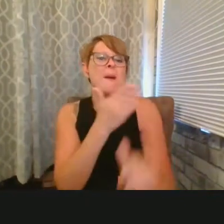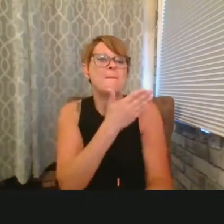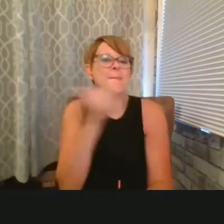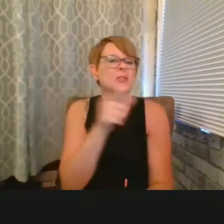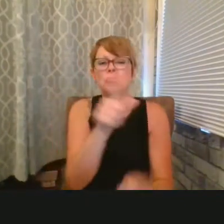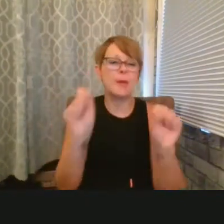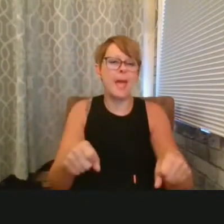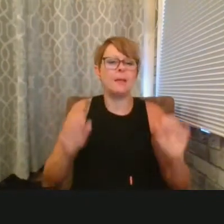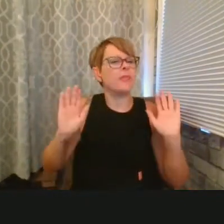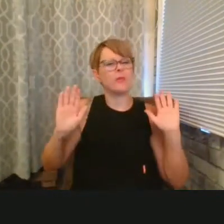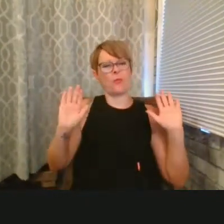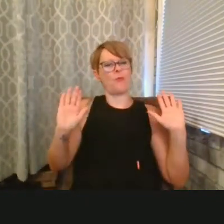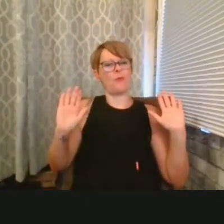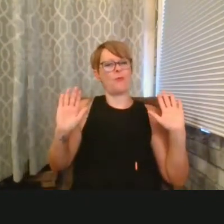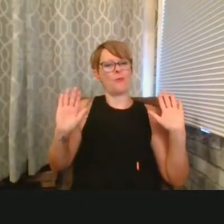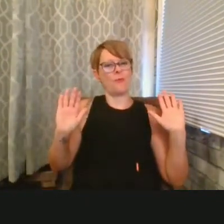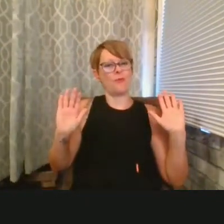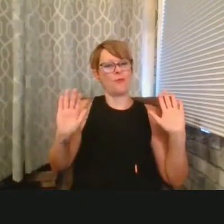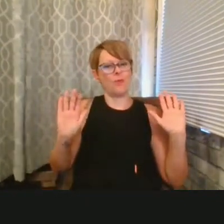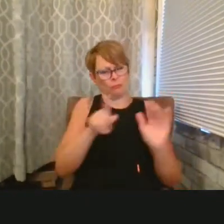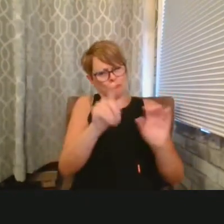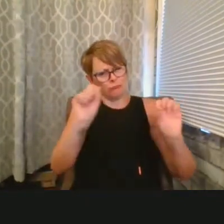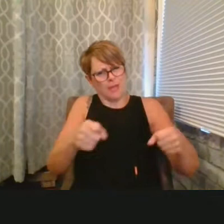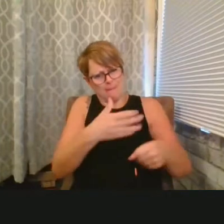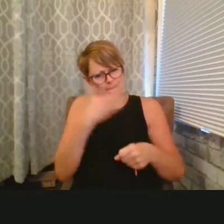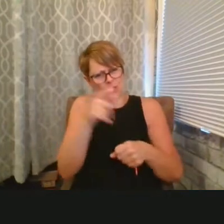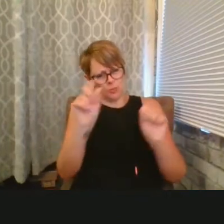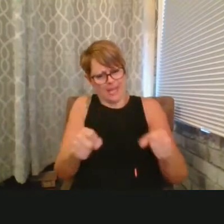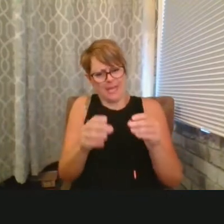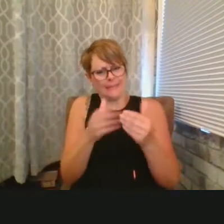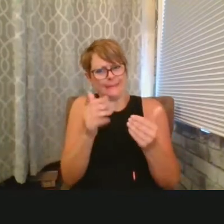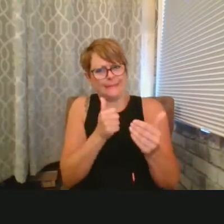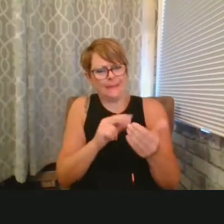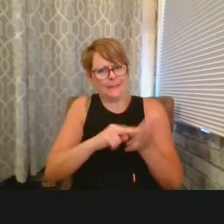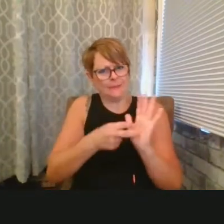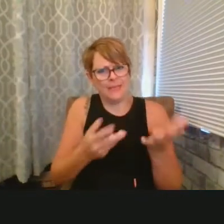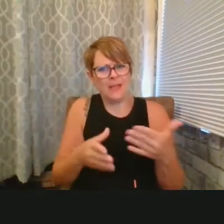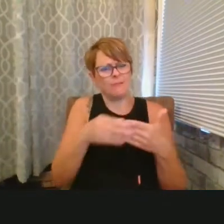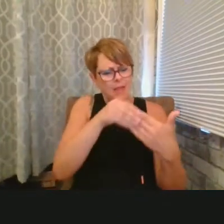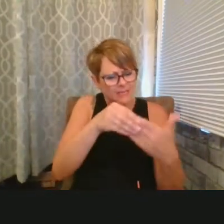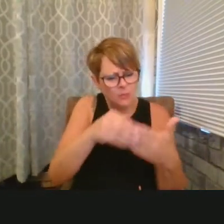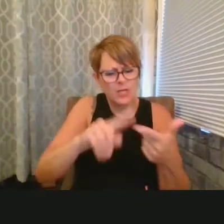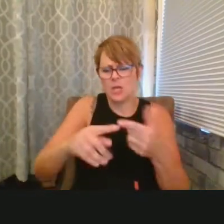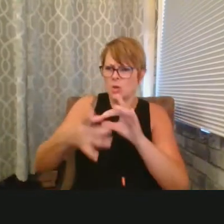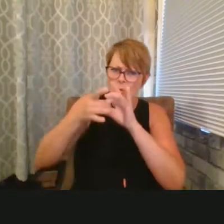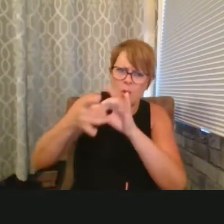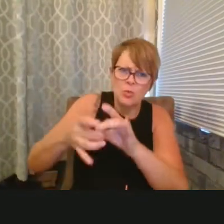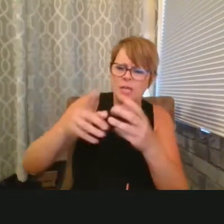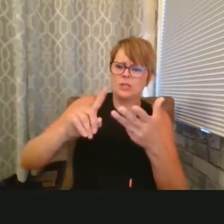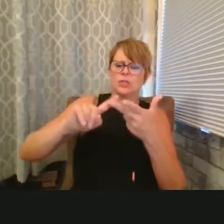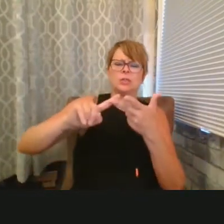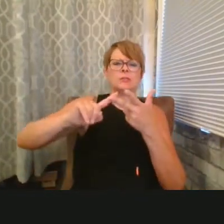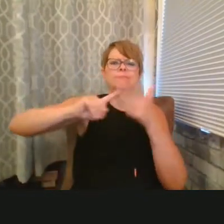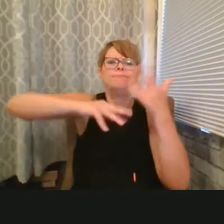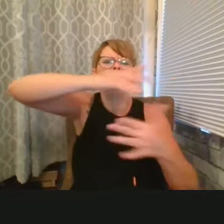do that easily. Again, the key words are cooperation, flexibility, social networking, and